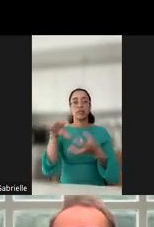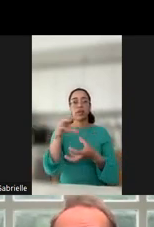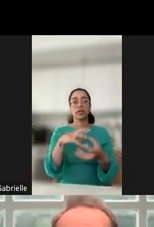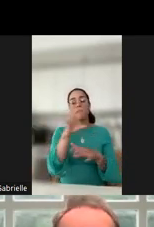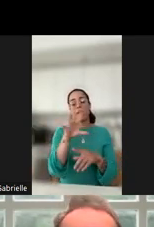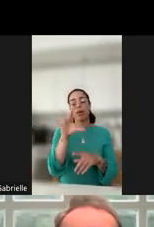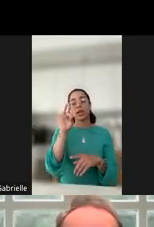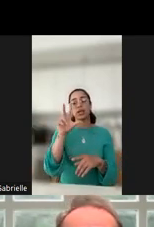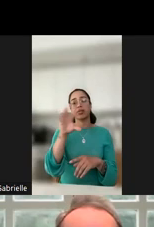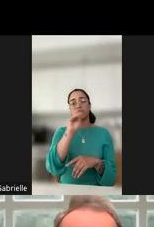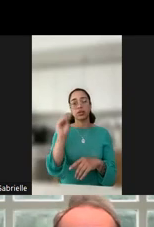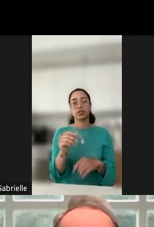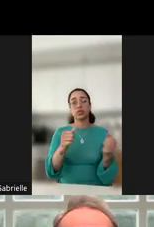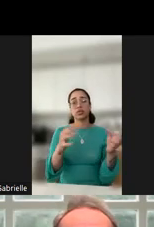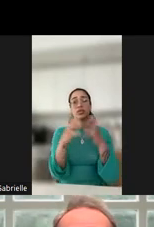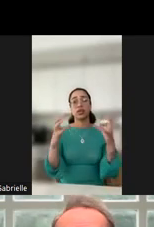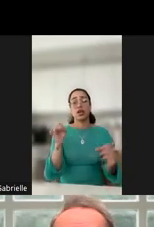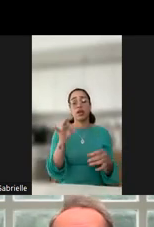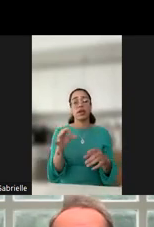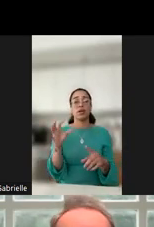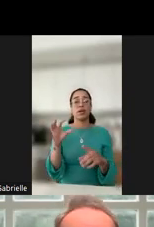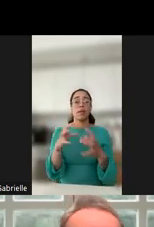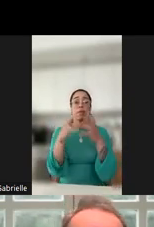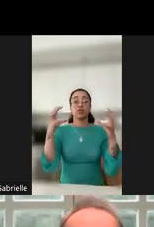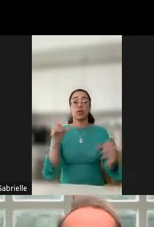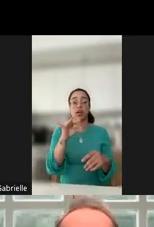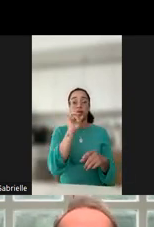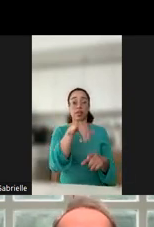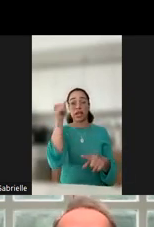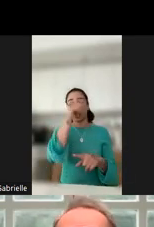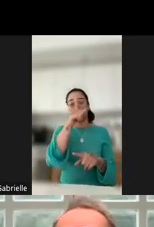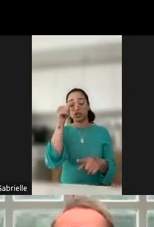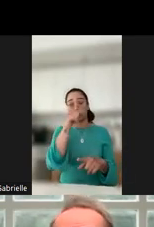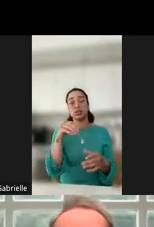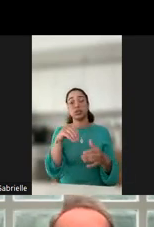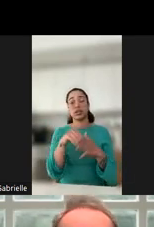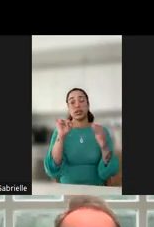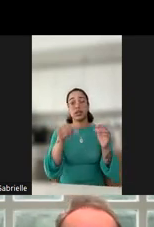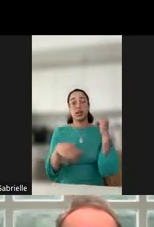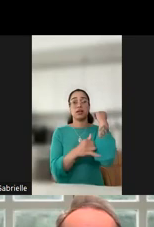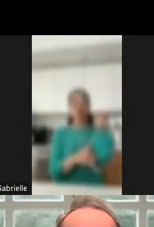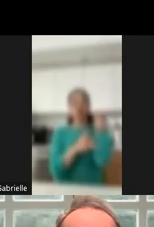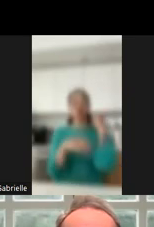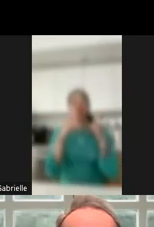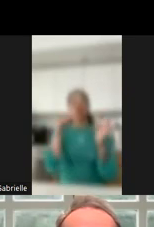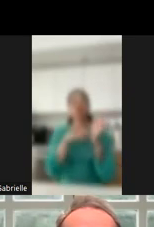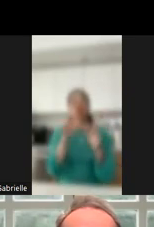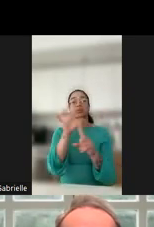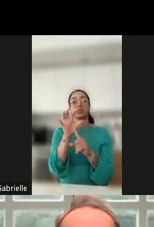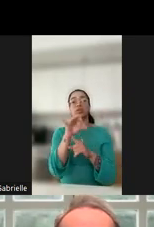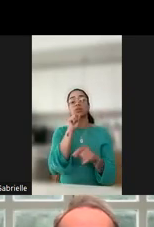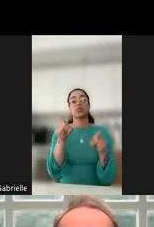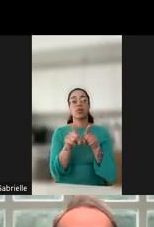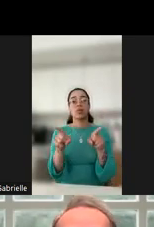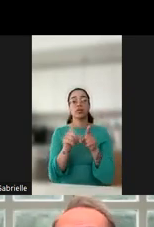83%, which was a large majority of all Asians in the country. And this population is also the nation's